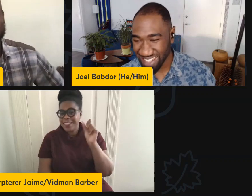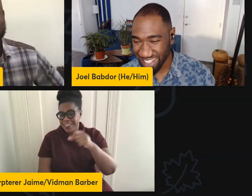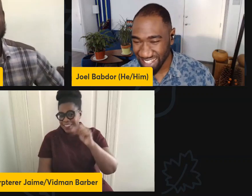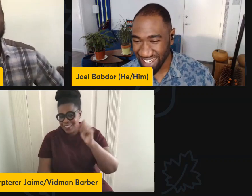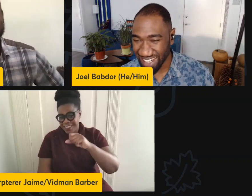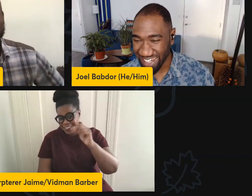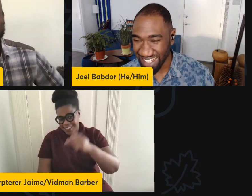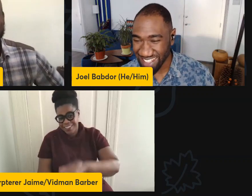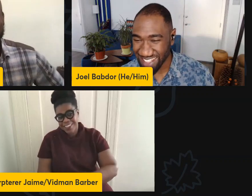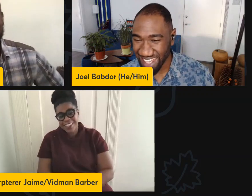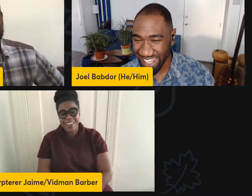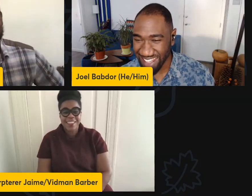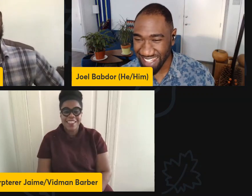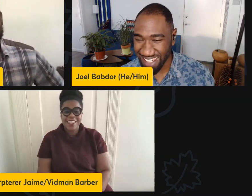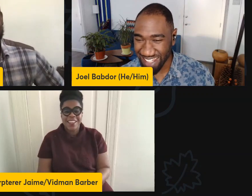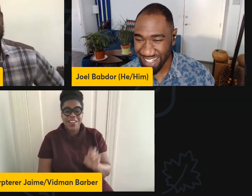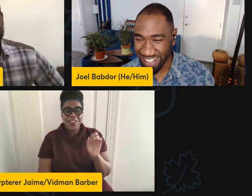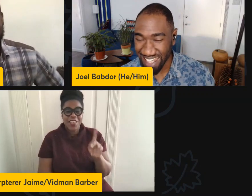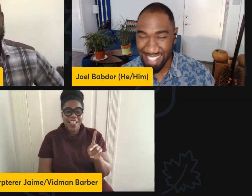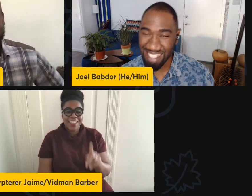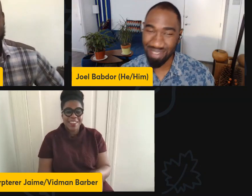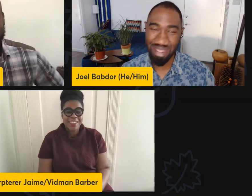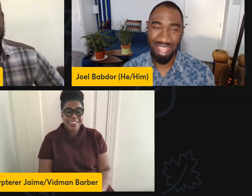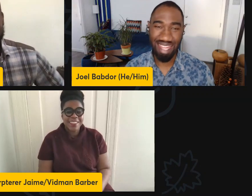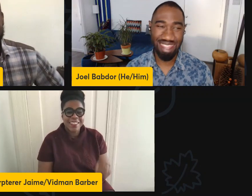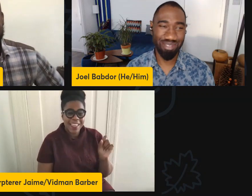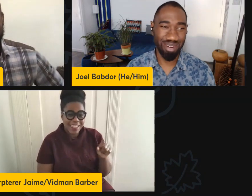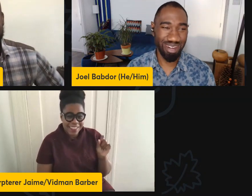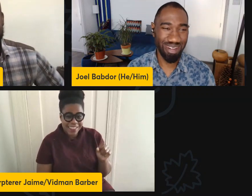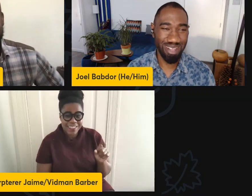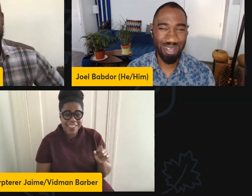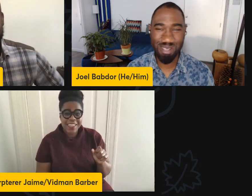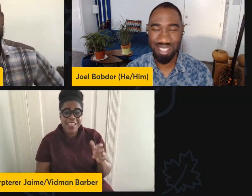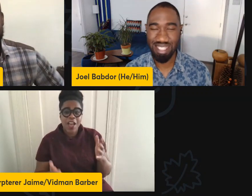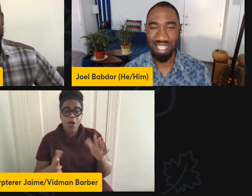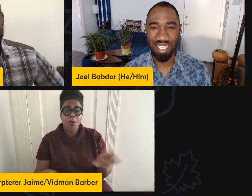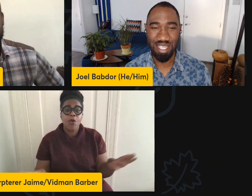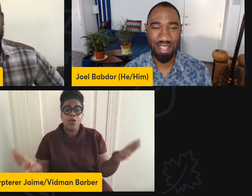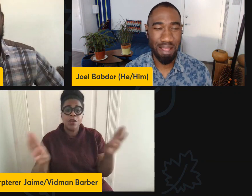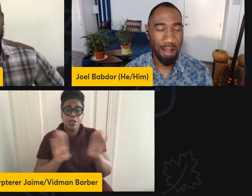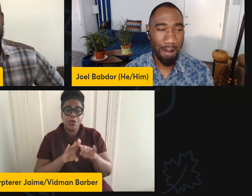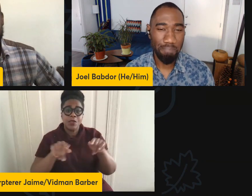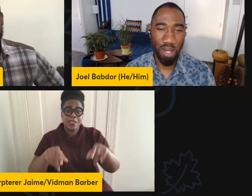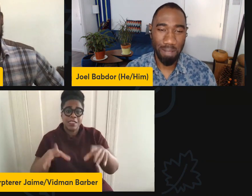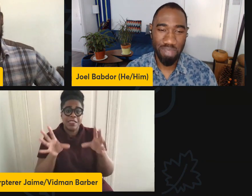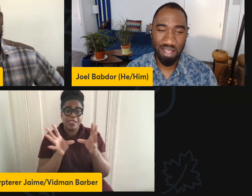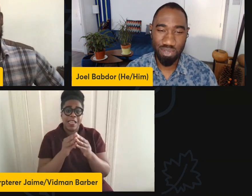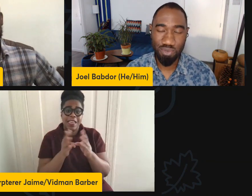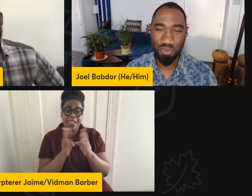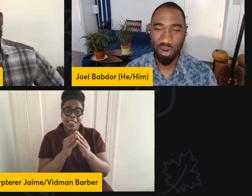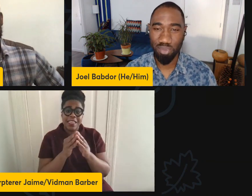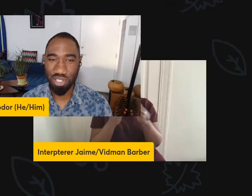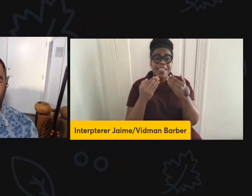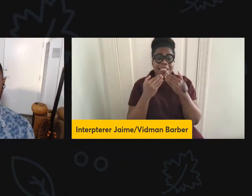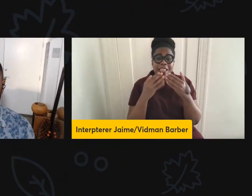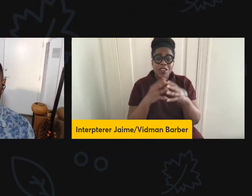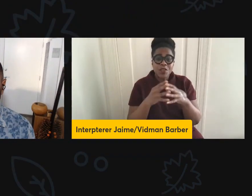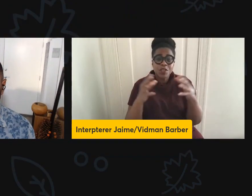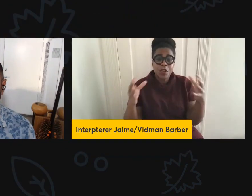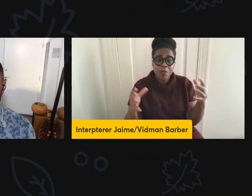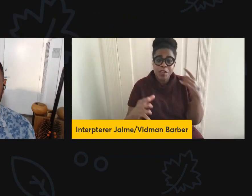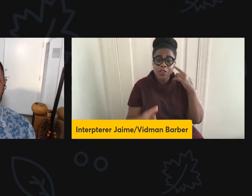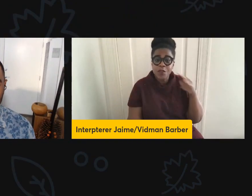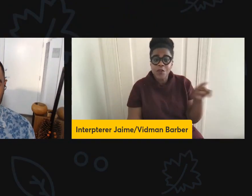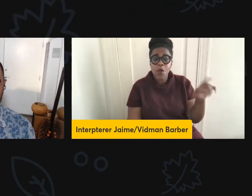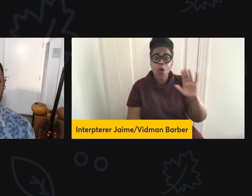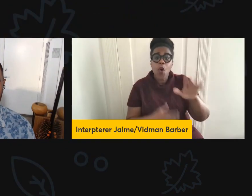Yes. All right, and yes, and with that, we are going to close this session. Thank you very much for all